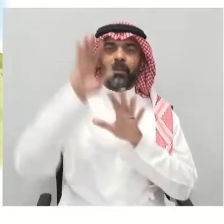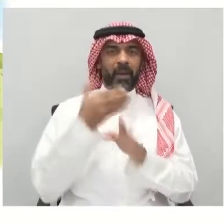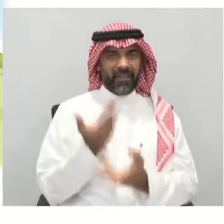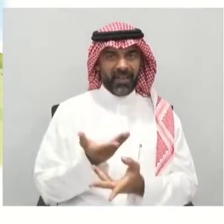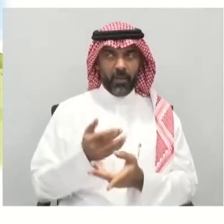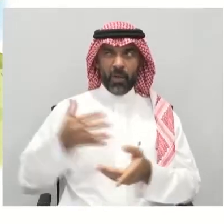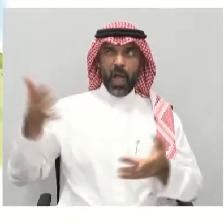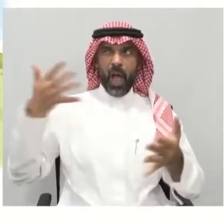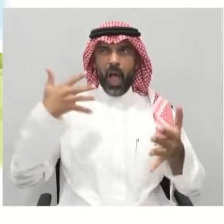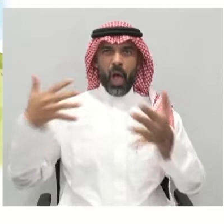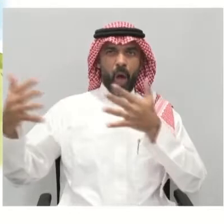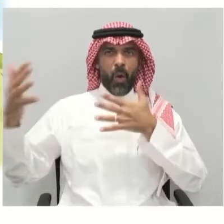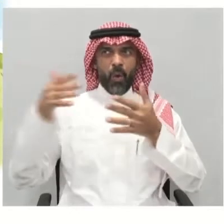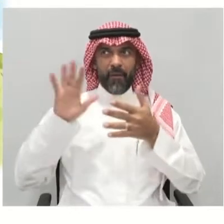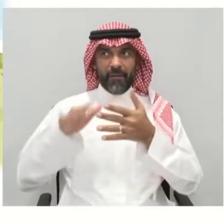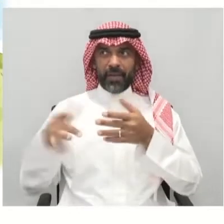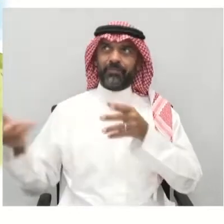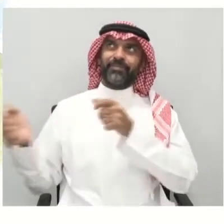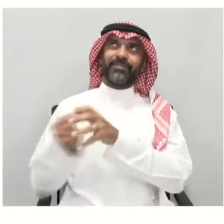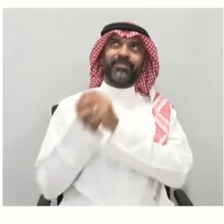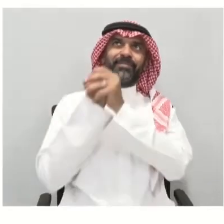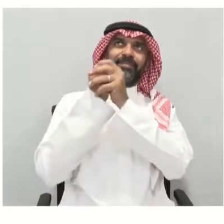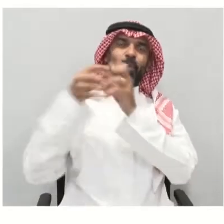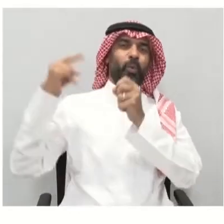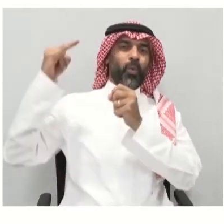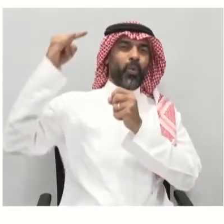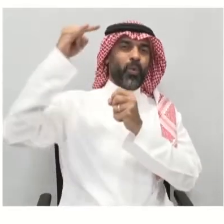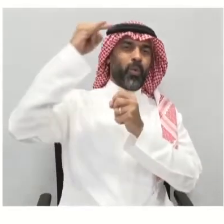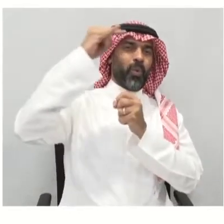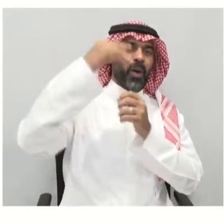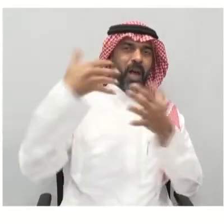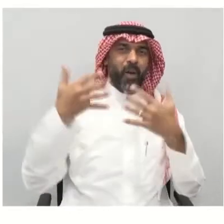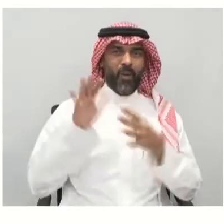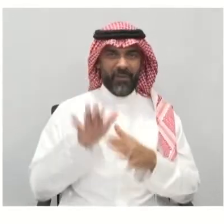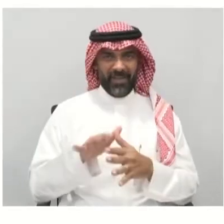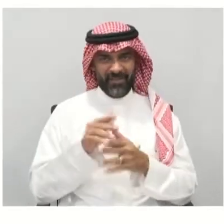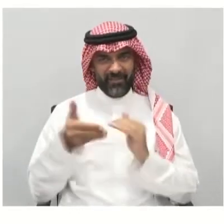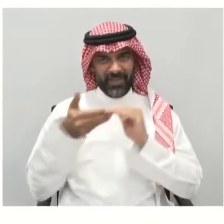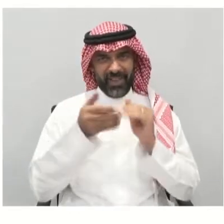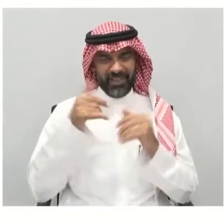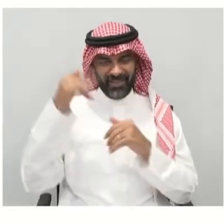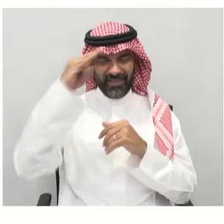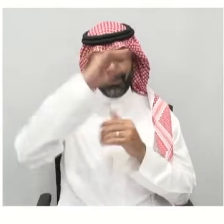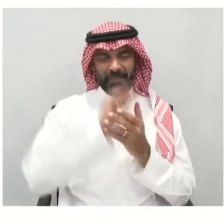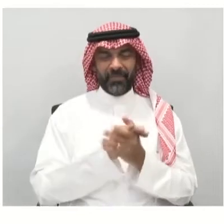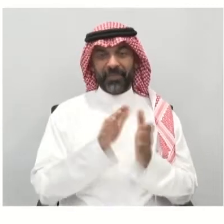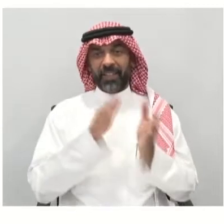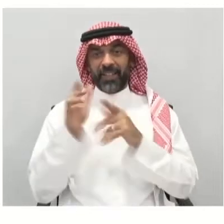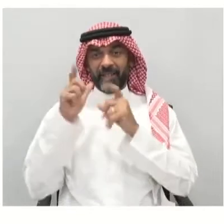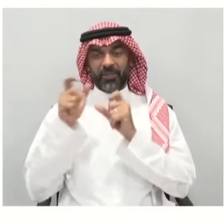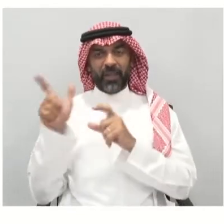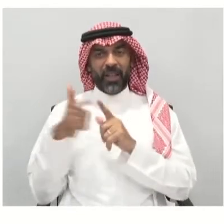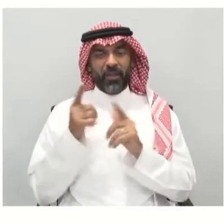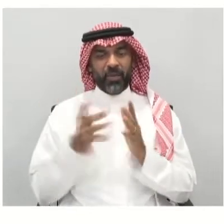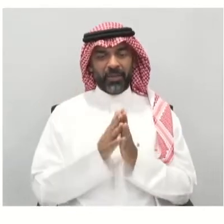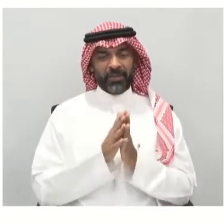kites is something we can remember that's related to weather. And what do we see over here?